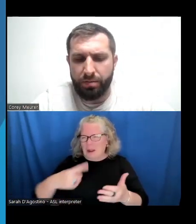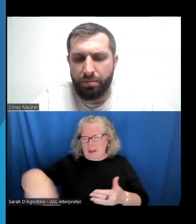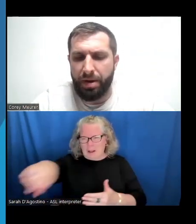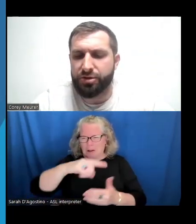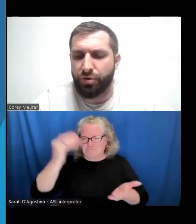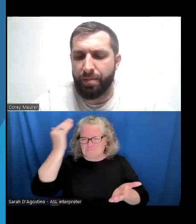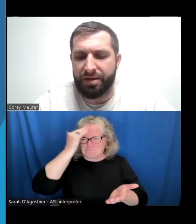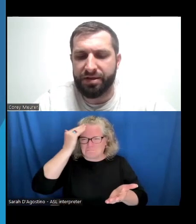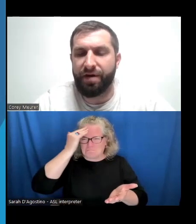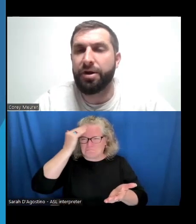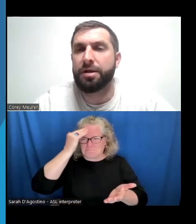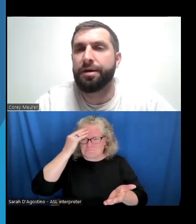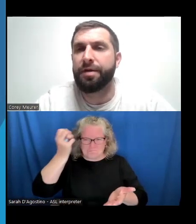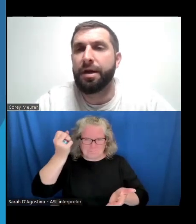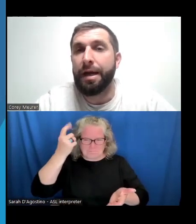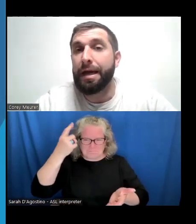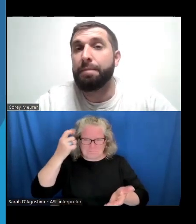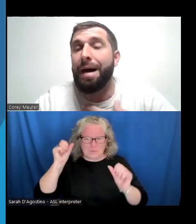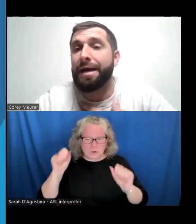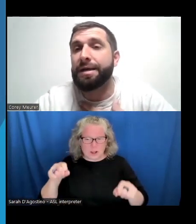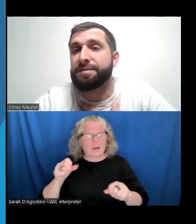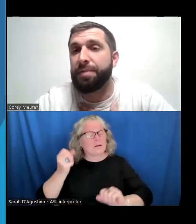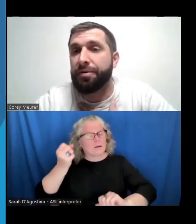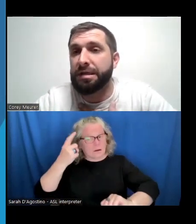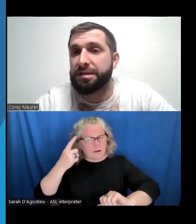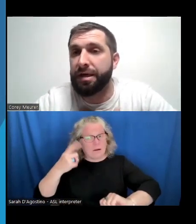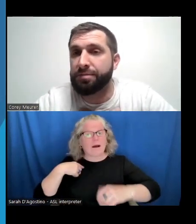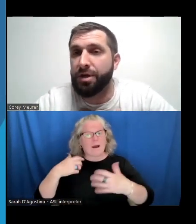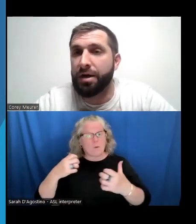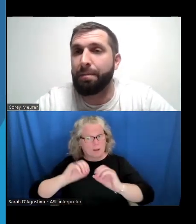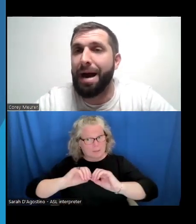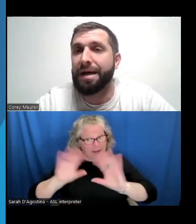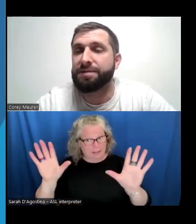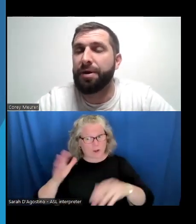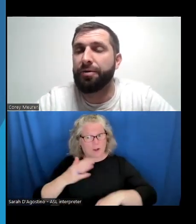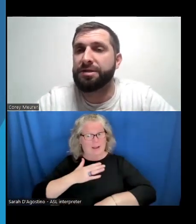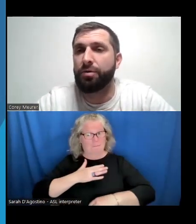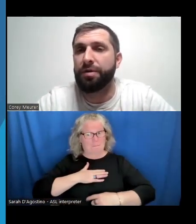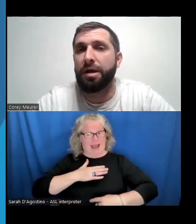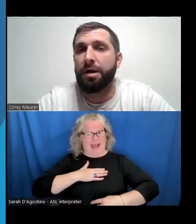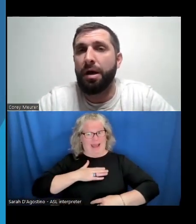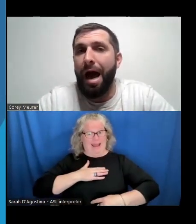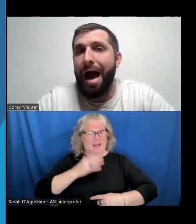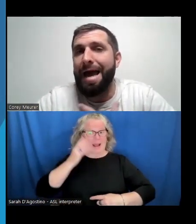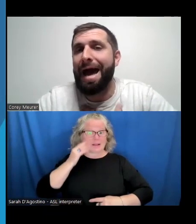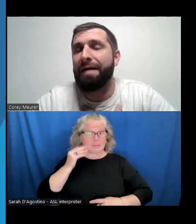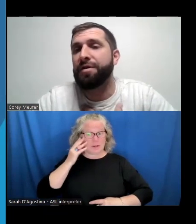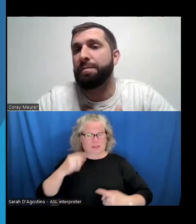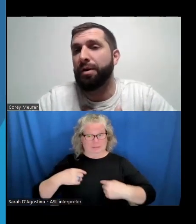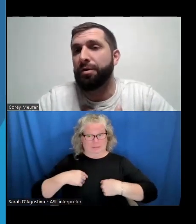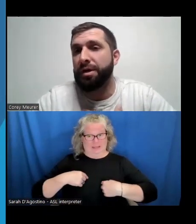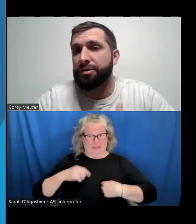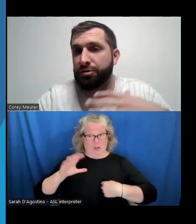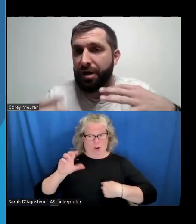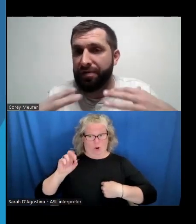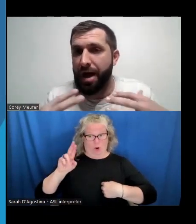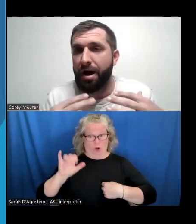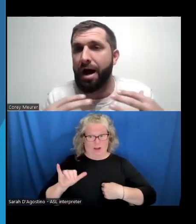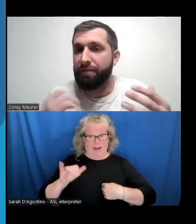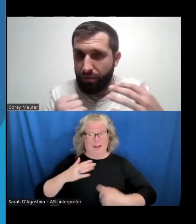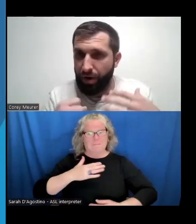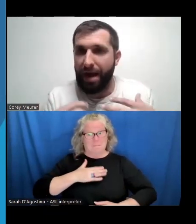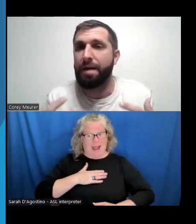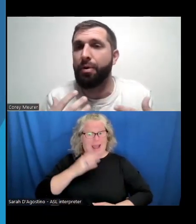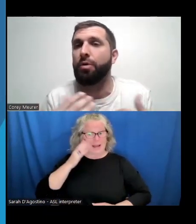want to make sure I make this very clear that in my experience, and I'm talking my experience only, I have the ability to shut